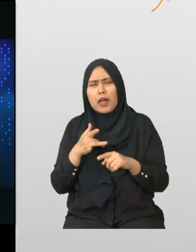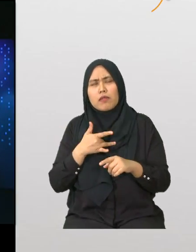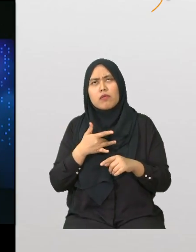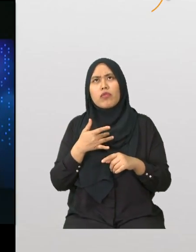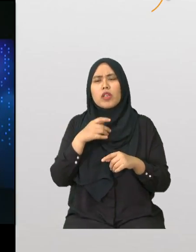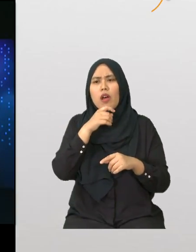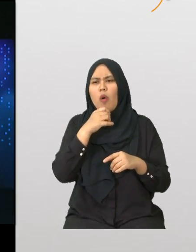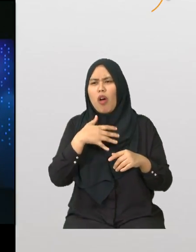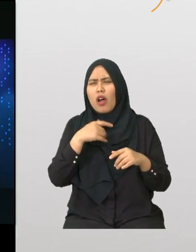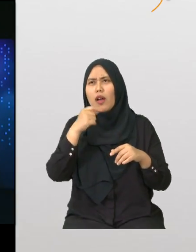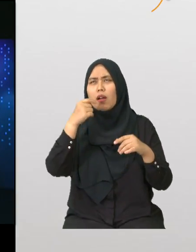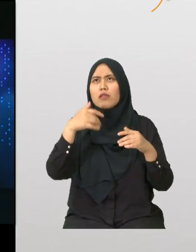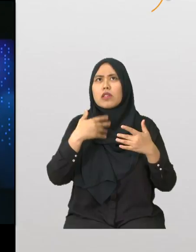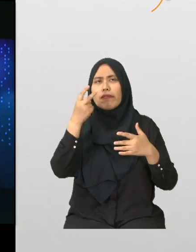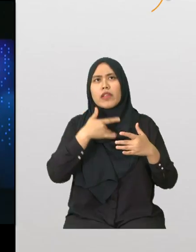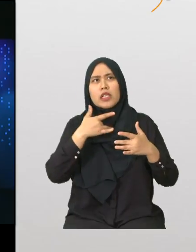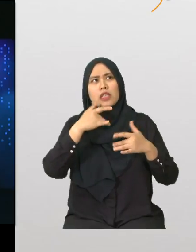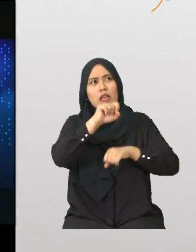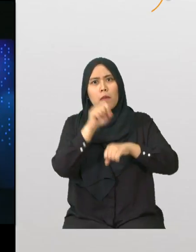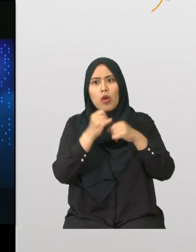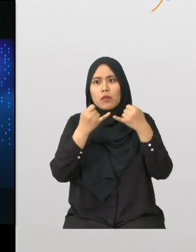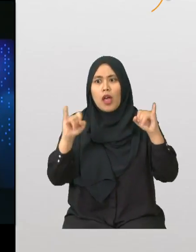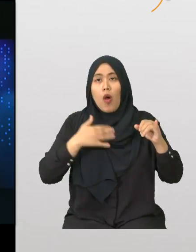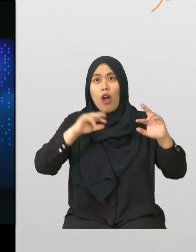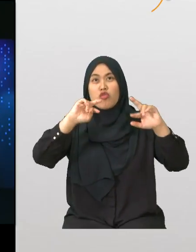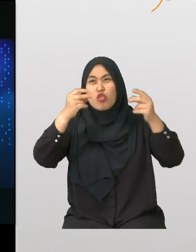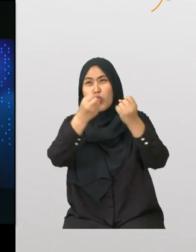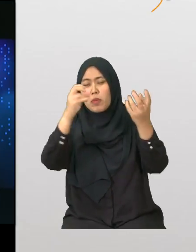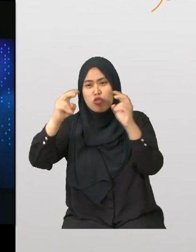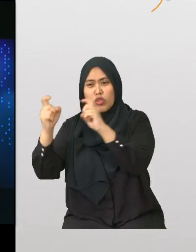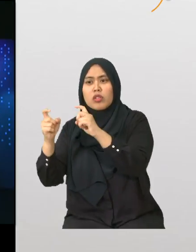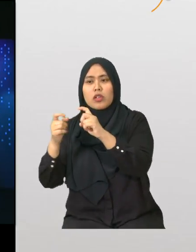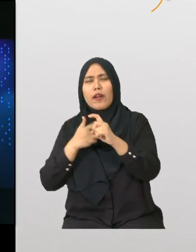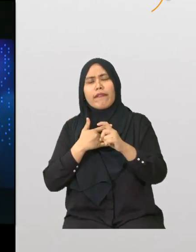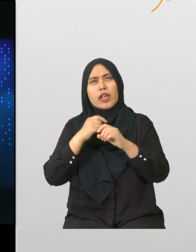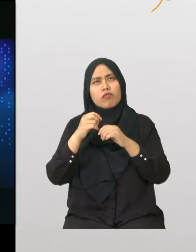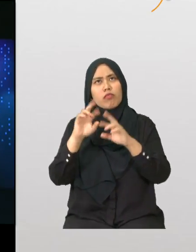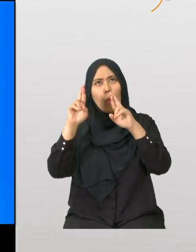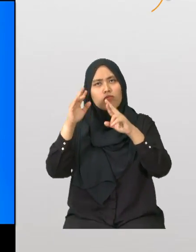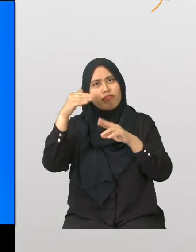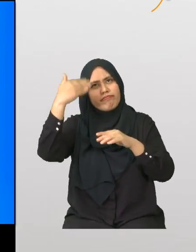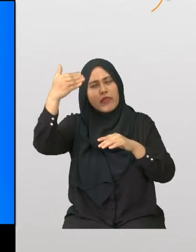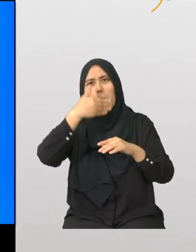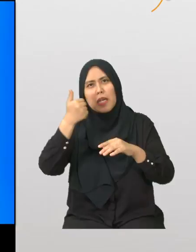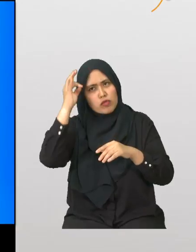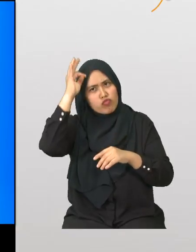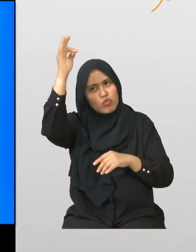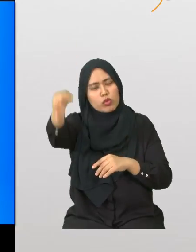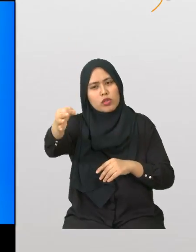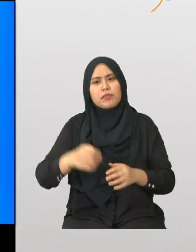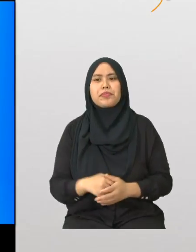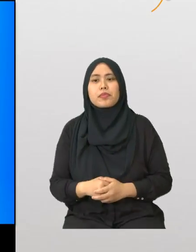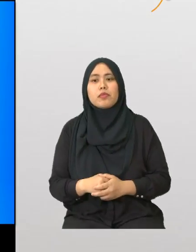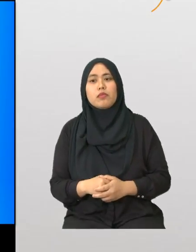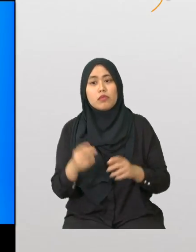in the air, to share the excitement of the changes, to feel the hope of a brighter tomorrow. They saw